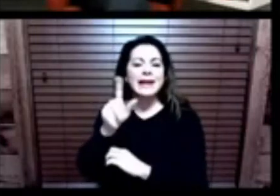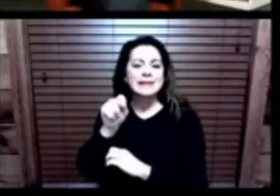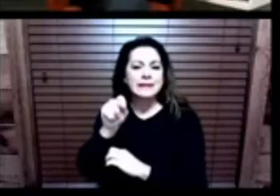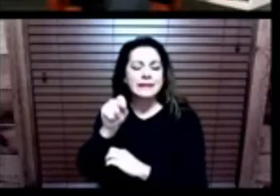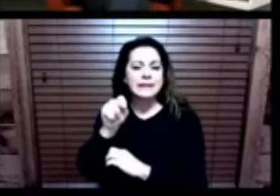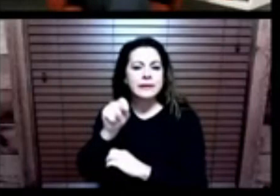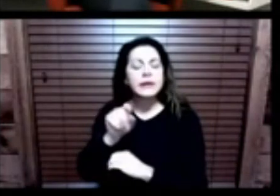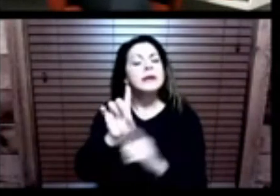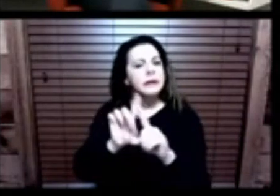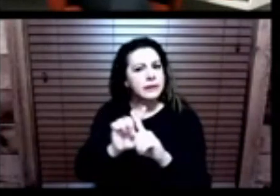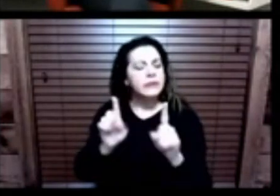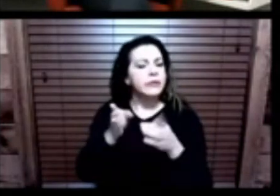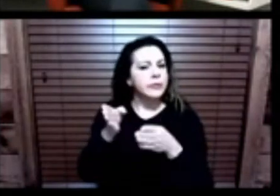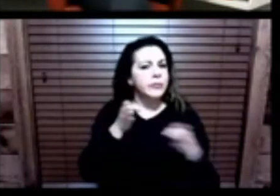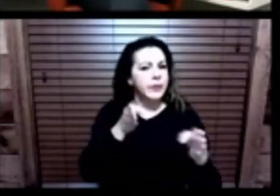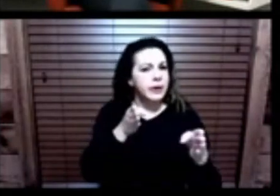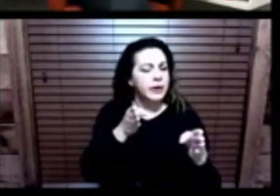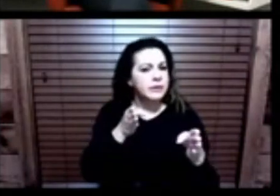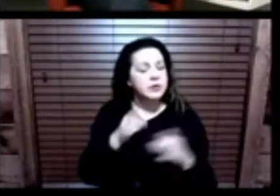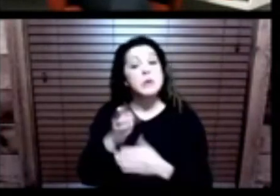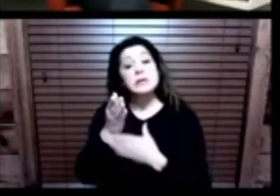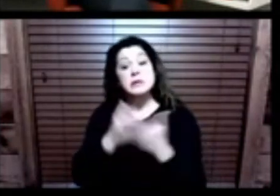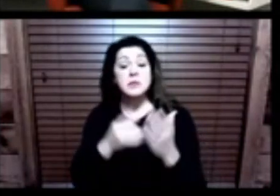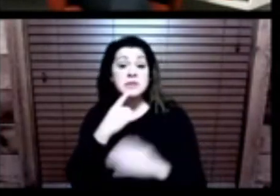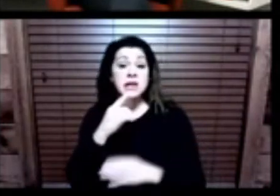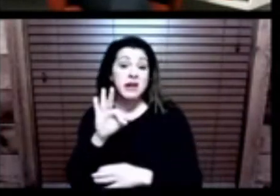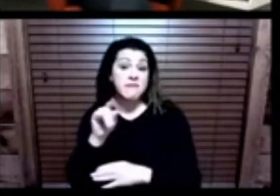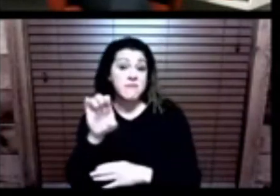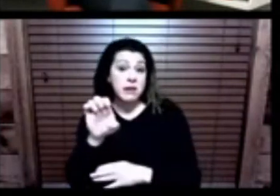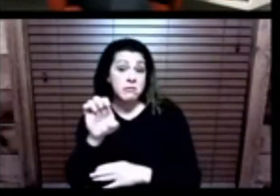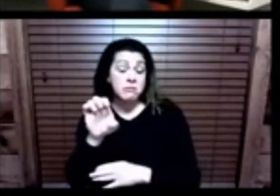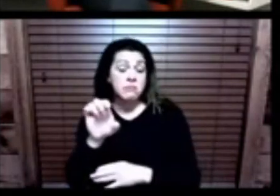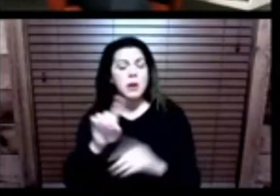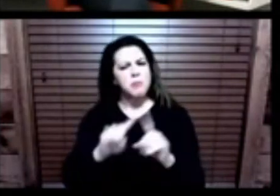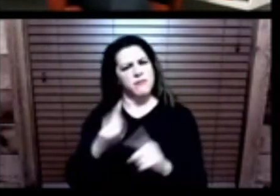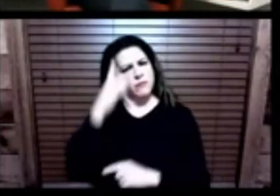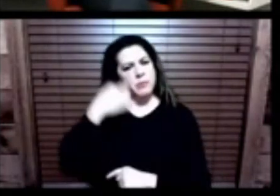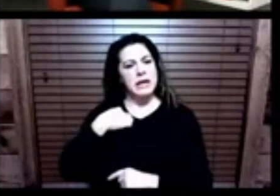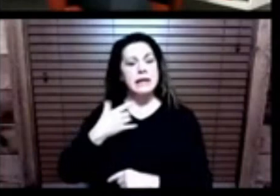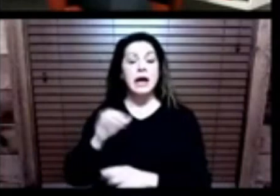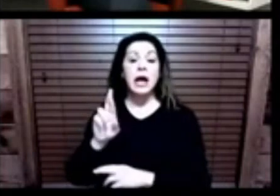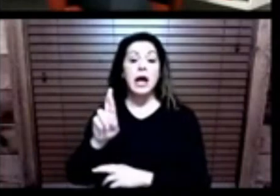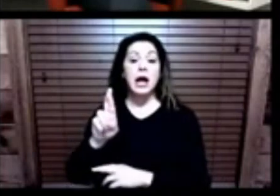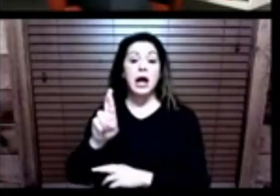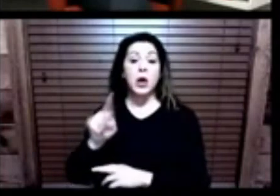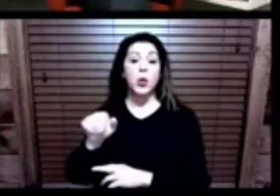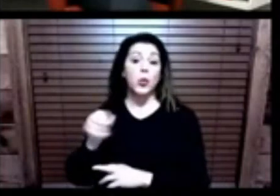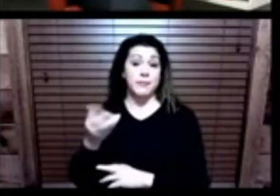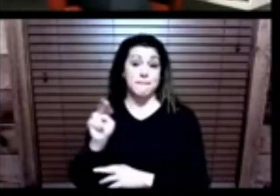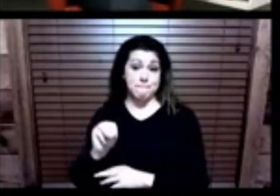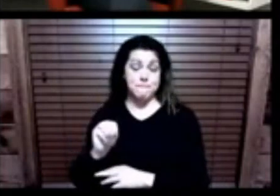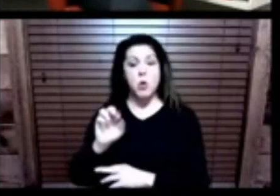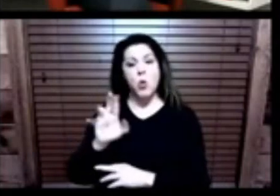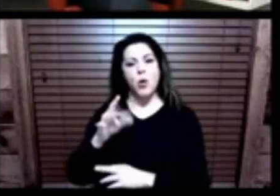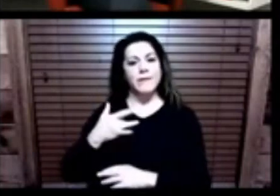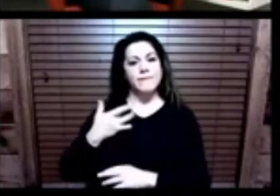different people I see paint, it actually got a rhythm and a feel for it, just like remixing a song. It actually feels